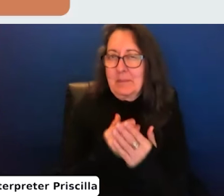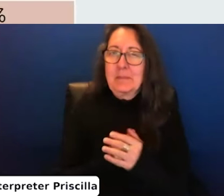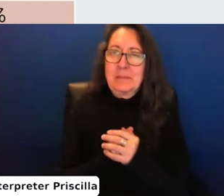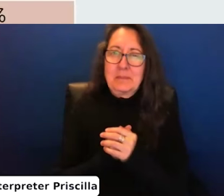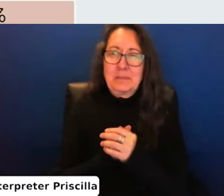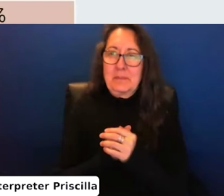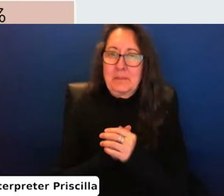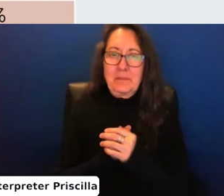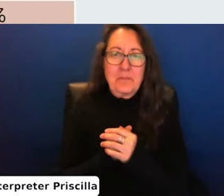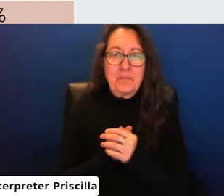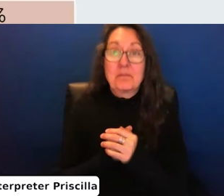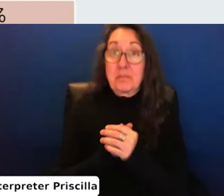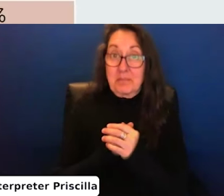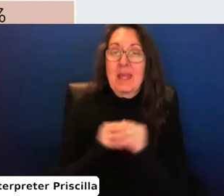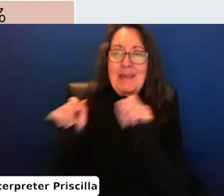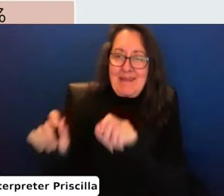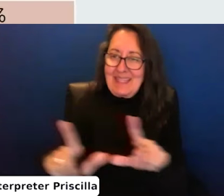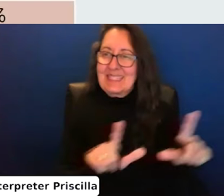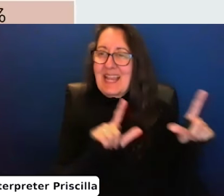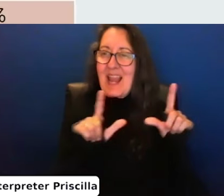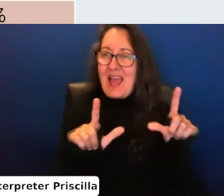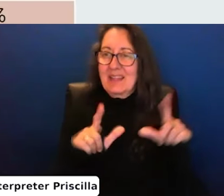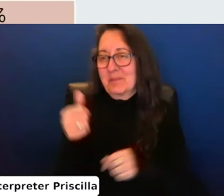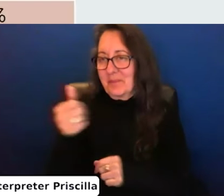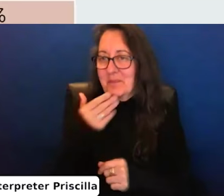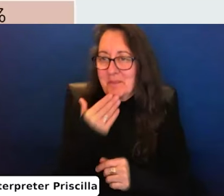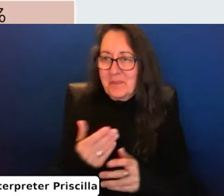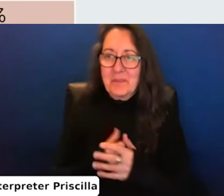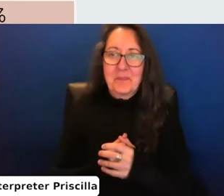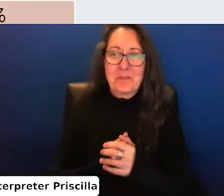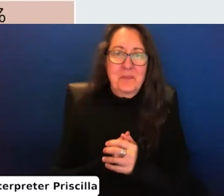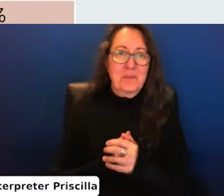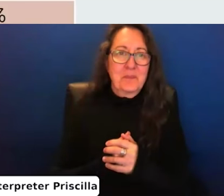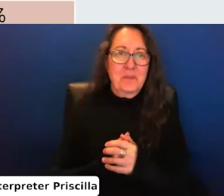And we'll just move over to the next slide. Thank you.